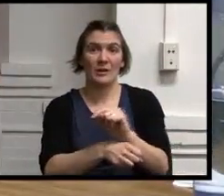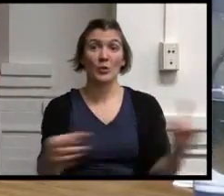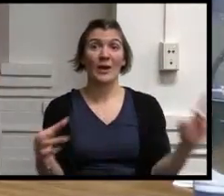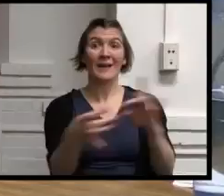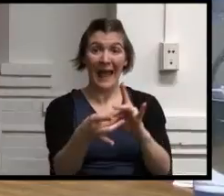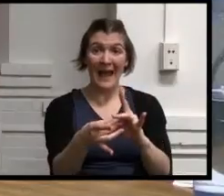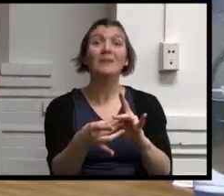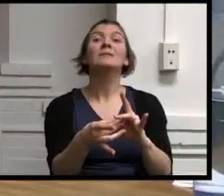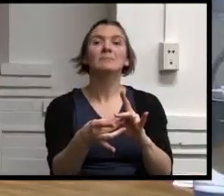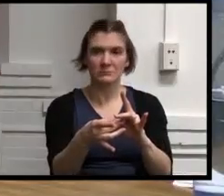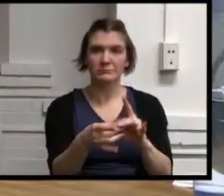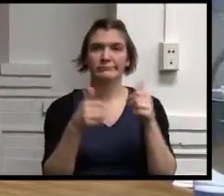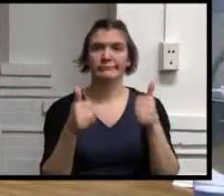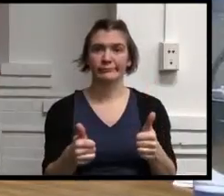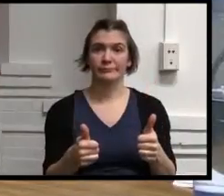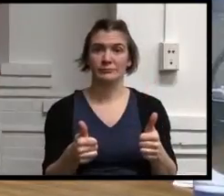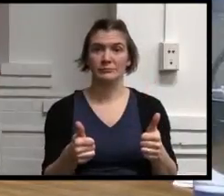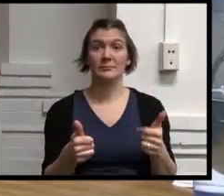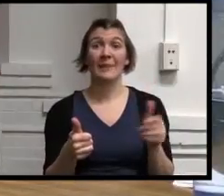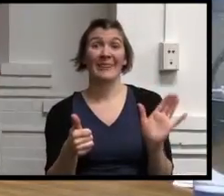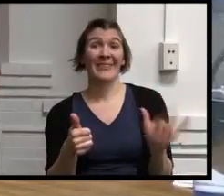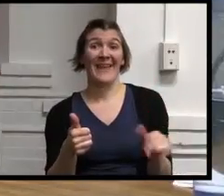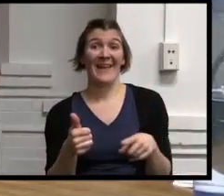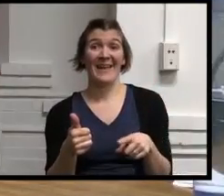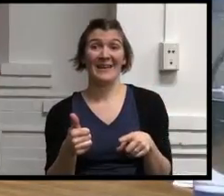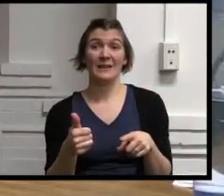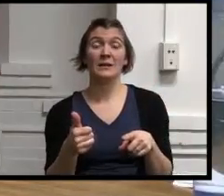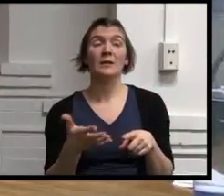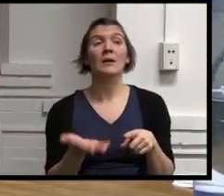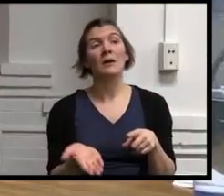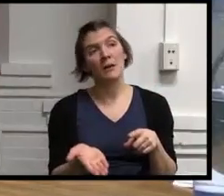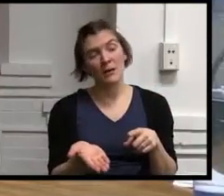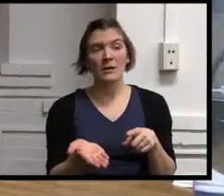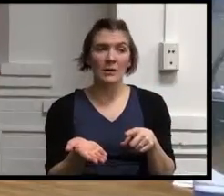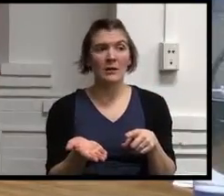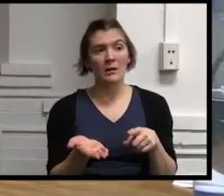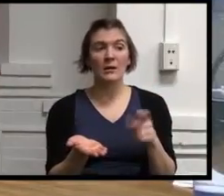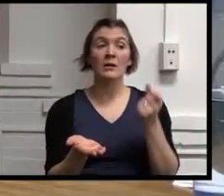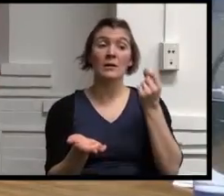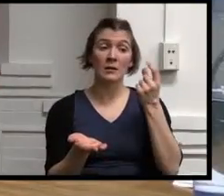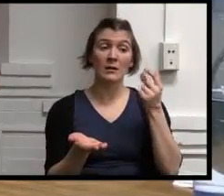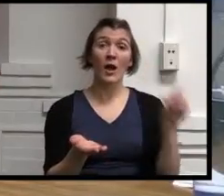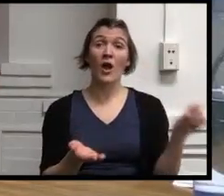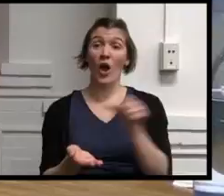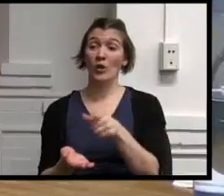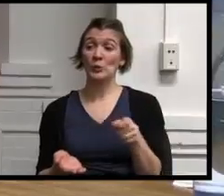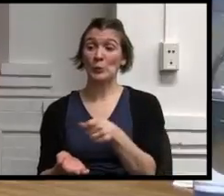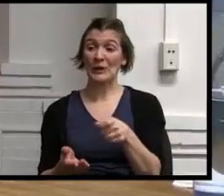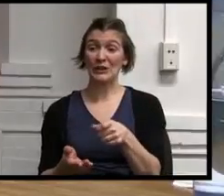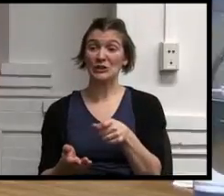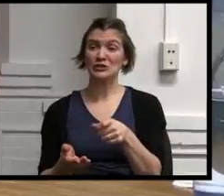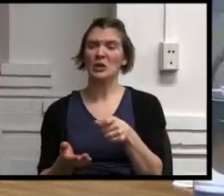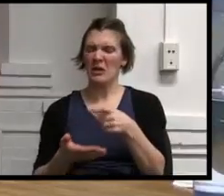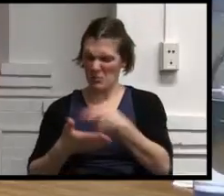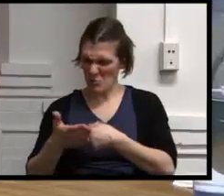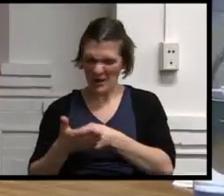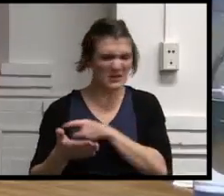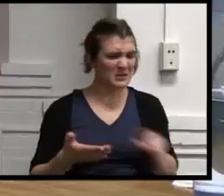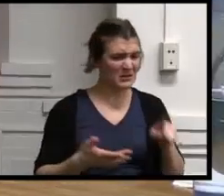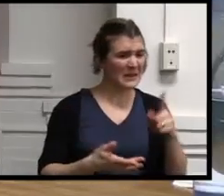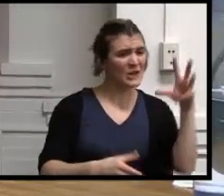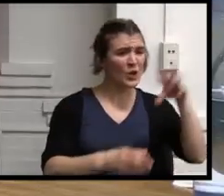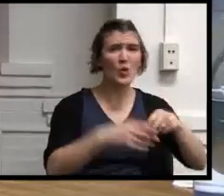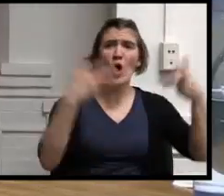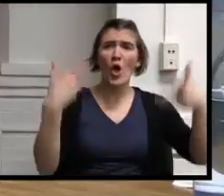connect to the generator at that location. The comparable transfer switch is actually included in the guaranteed